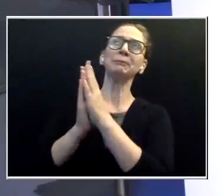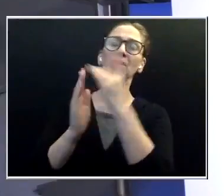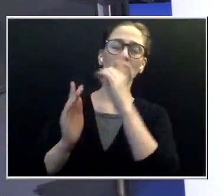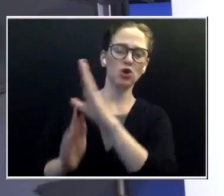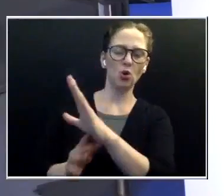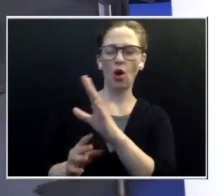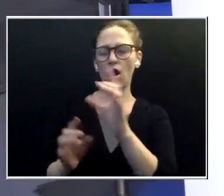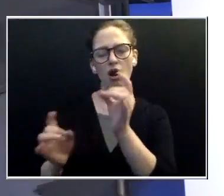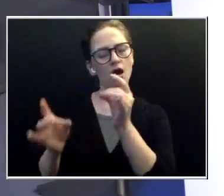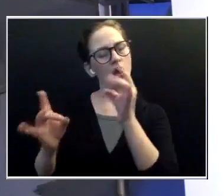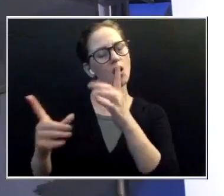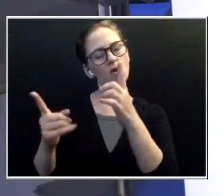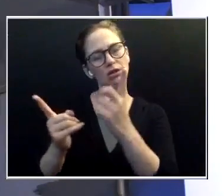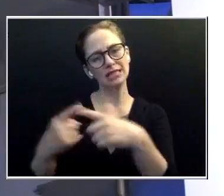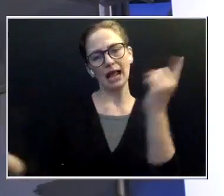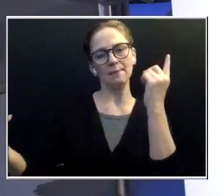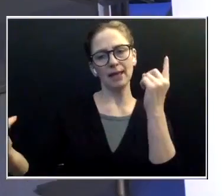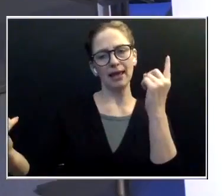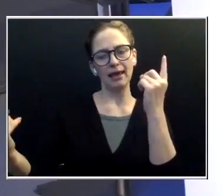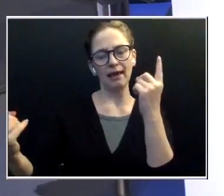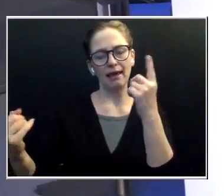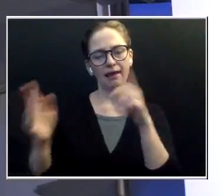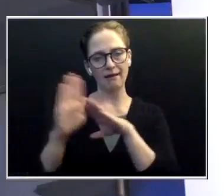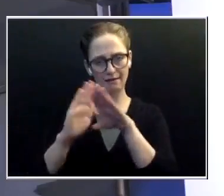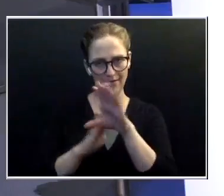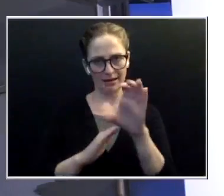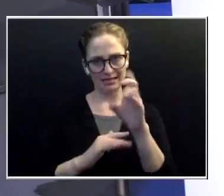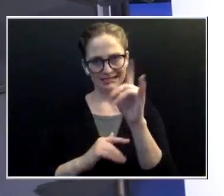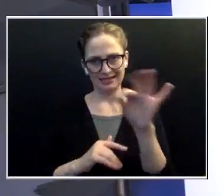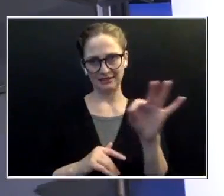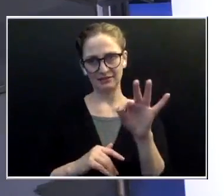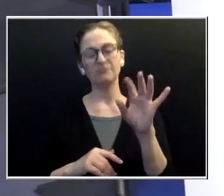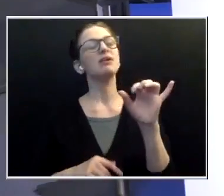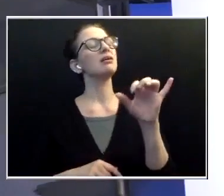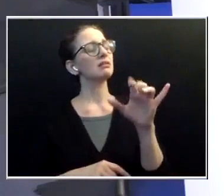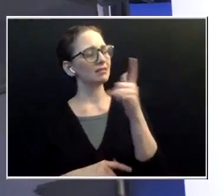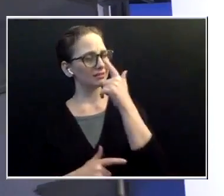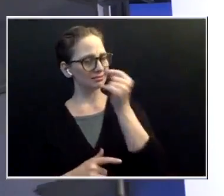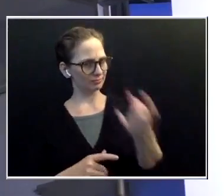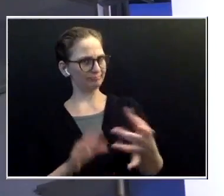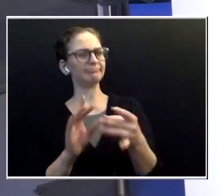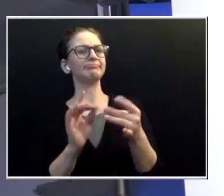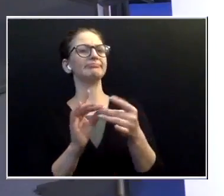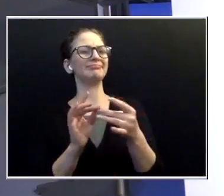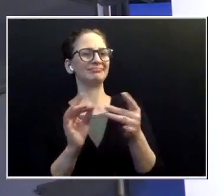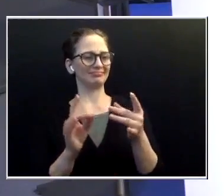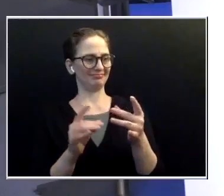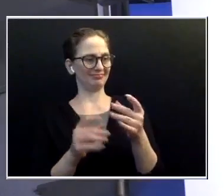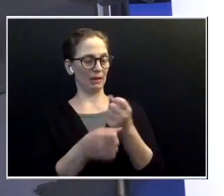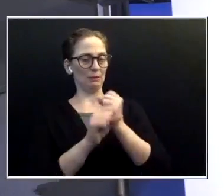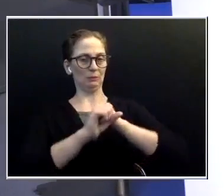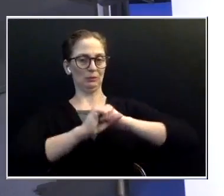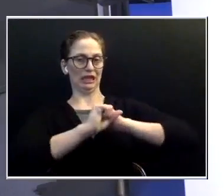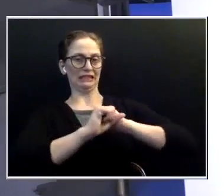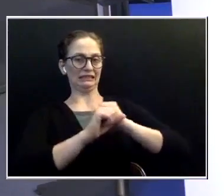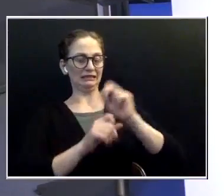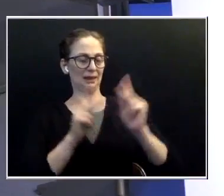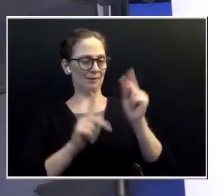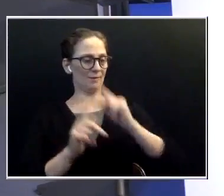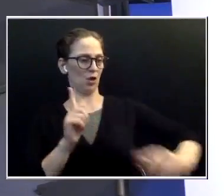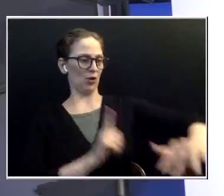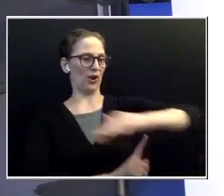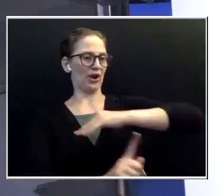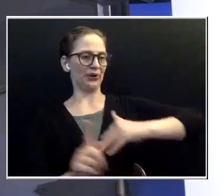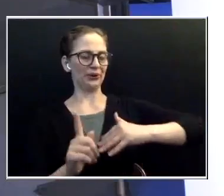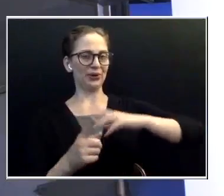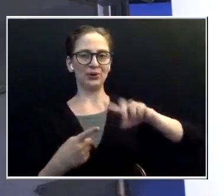point, Doc, that she brings up, just about keeping the people around you safe. And let's be honest, when we're living with a family, we don't really think about disinfecting all the